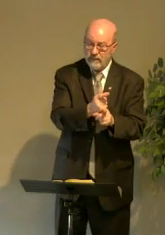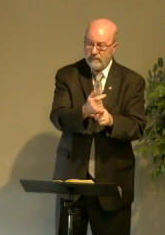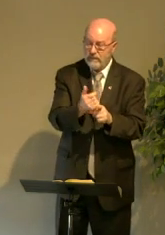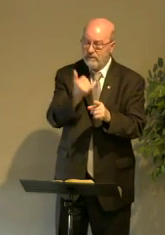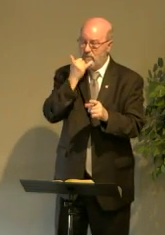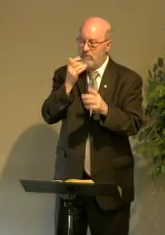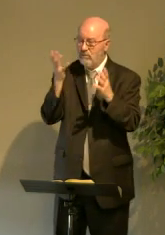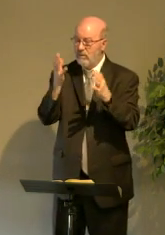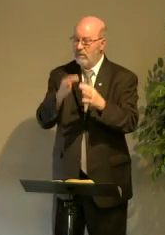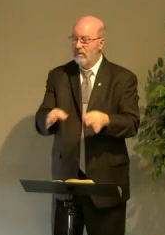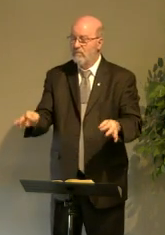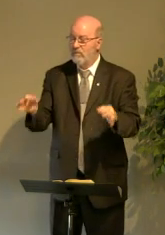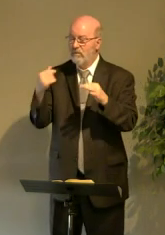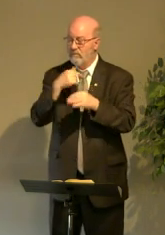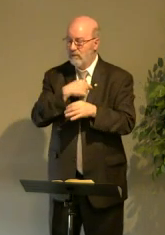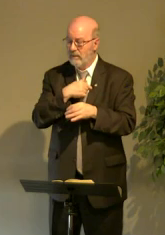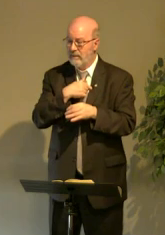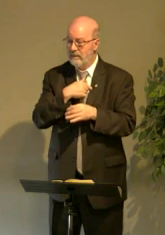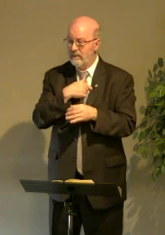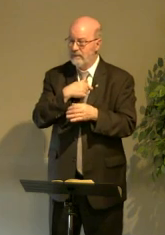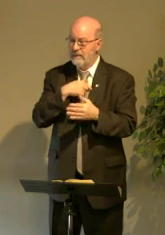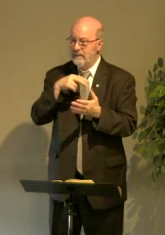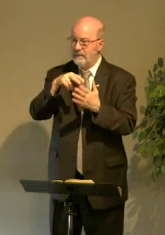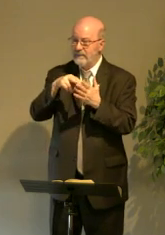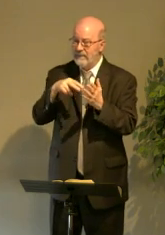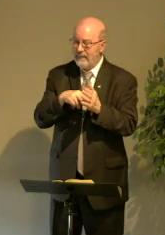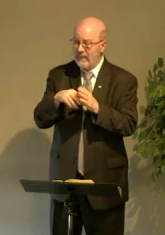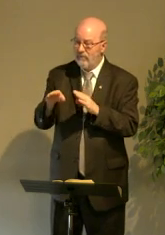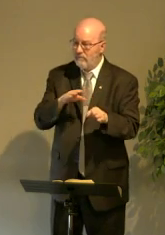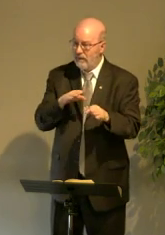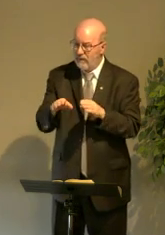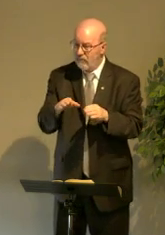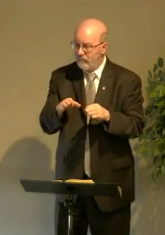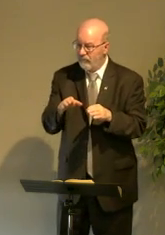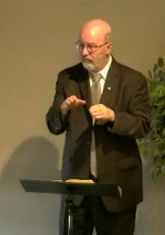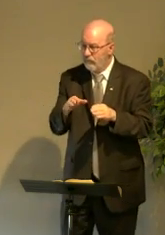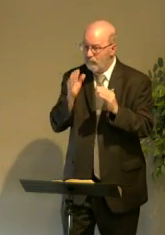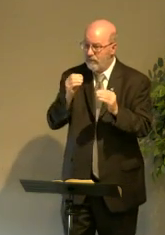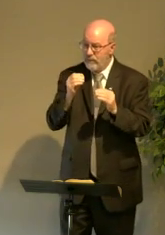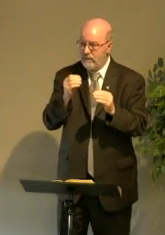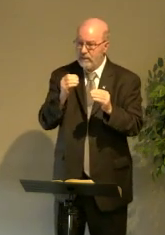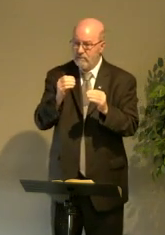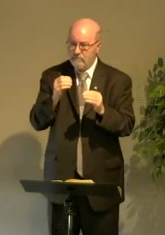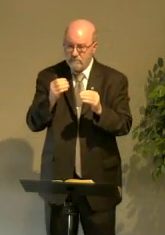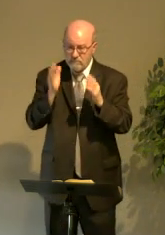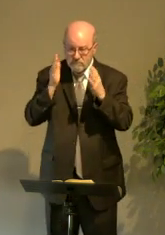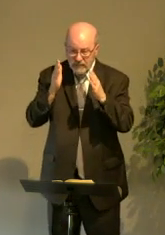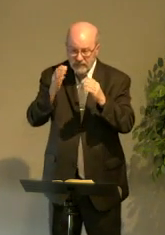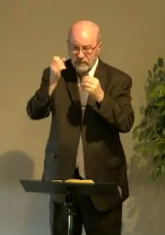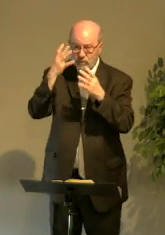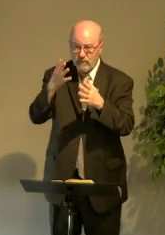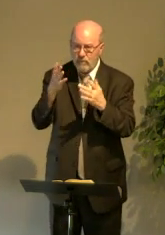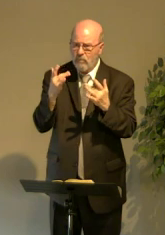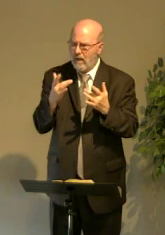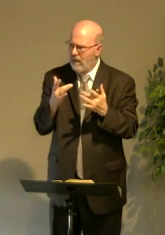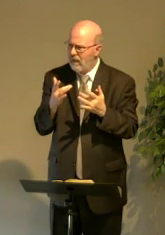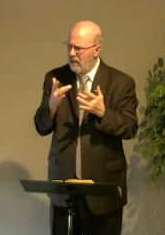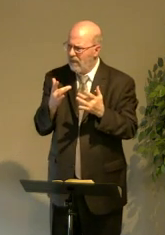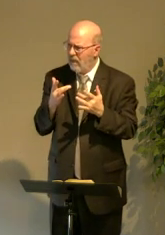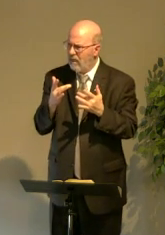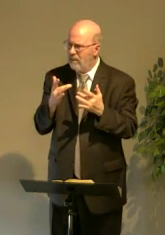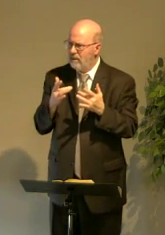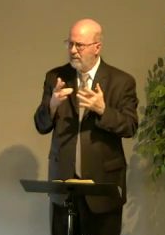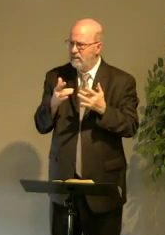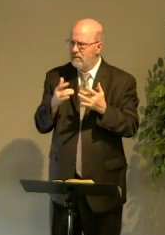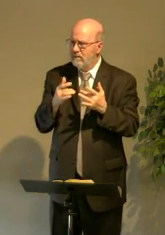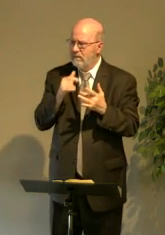is so important for us to do that. Standards of behavior, to teach them attentiveness and obedience. Why? Well, certainly